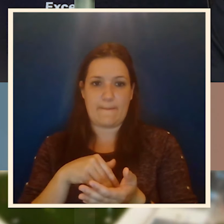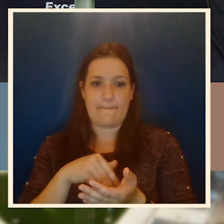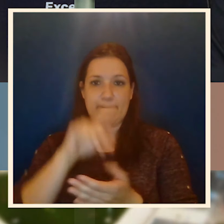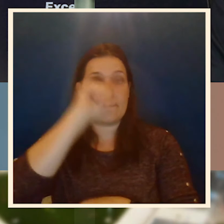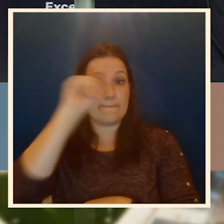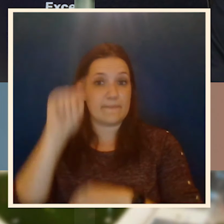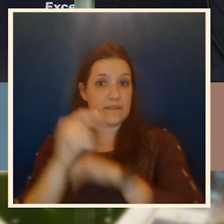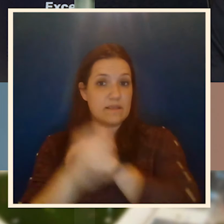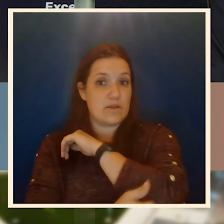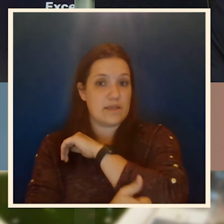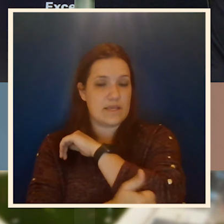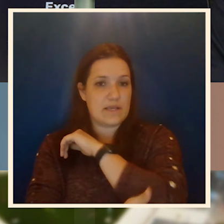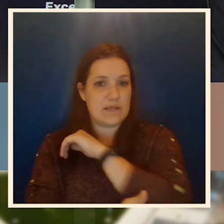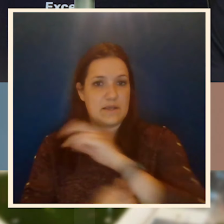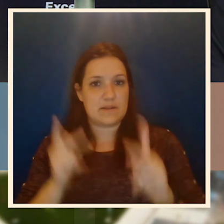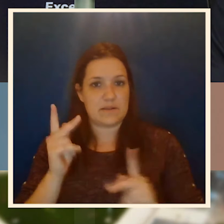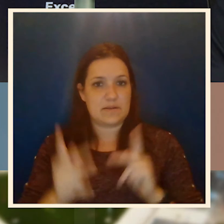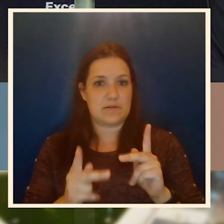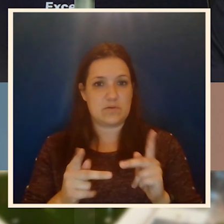on their website that roughly